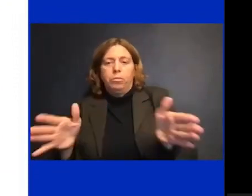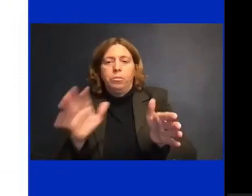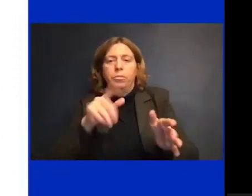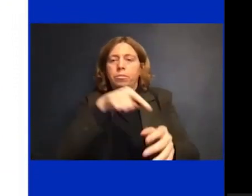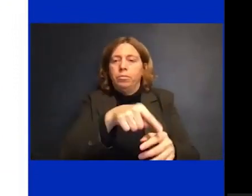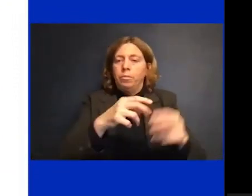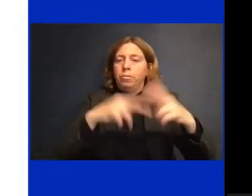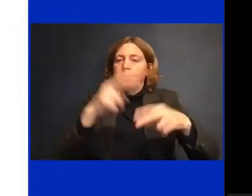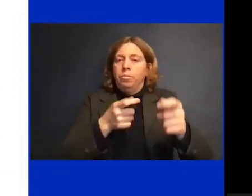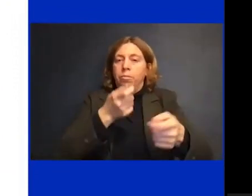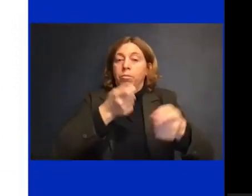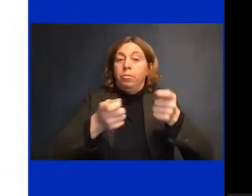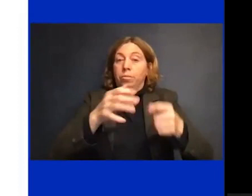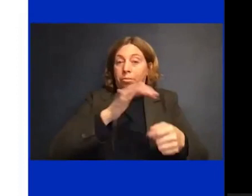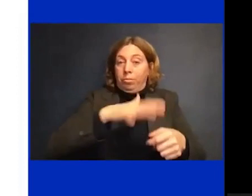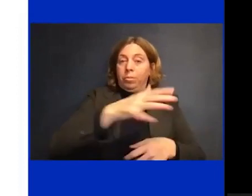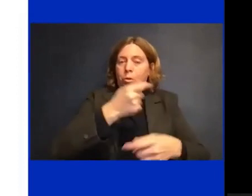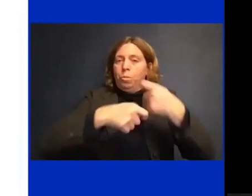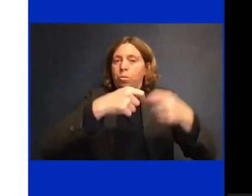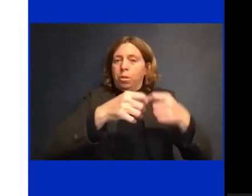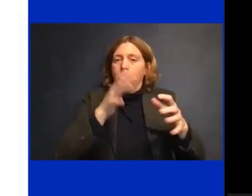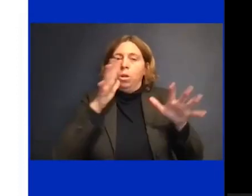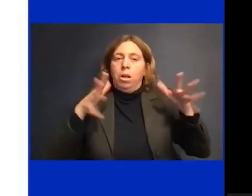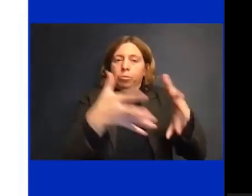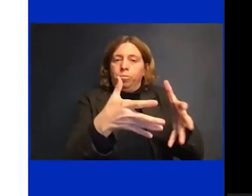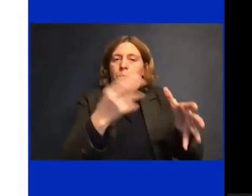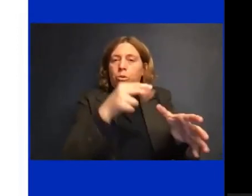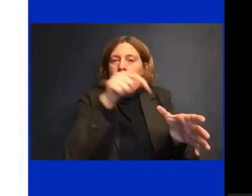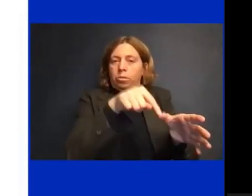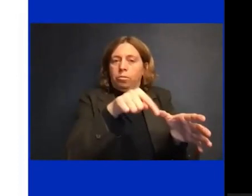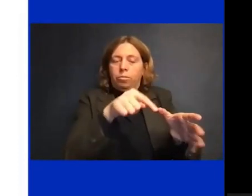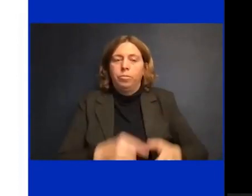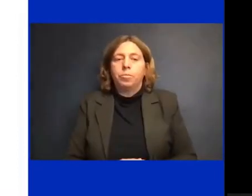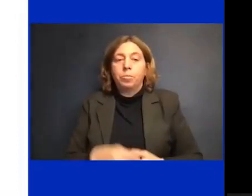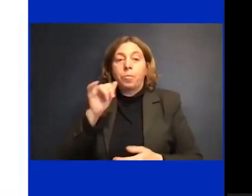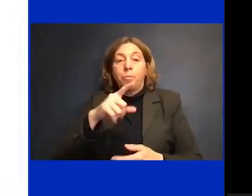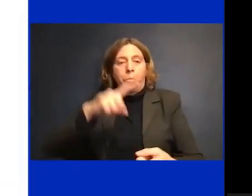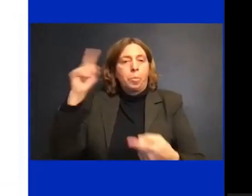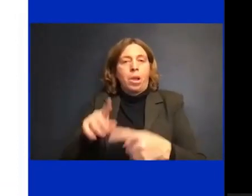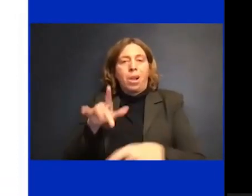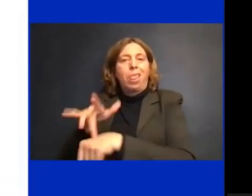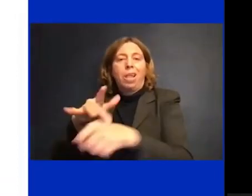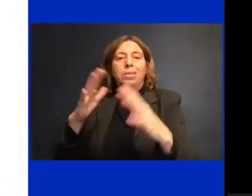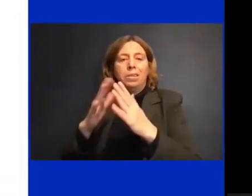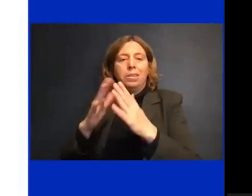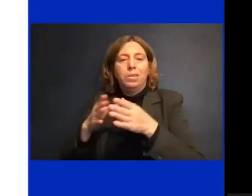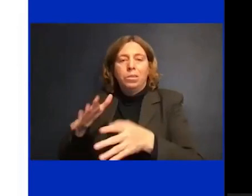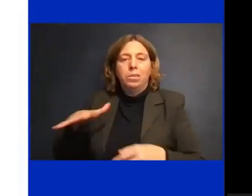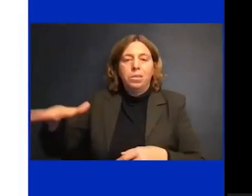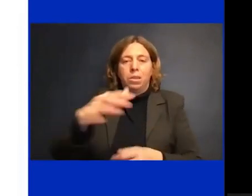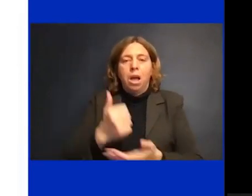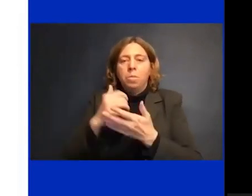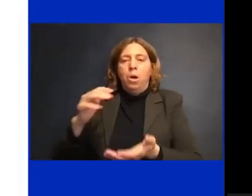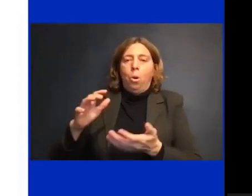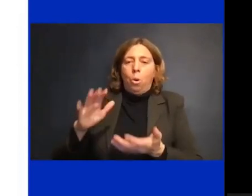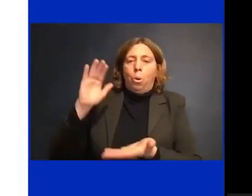city streets from buses accessing the replacement facility. This reduced use of city streets will help offset the